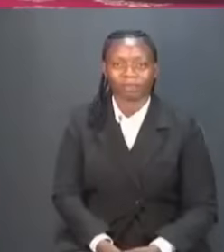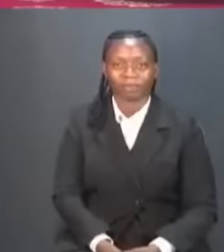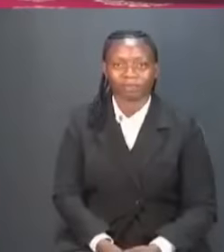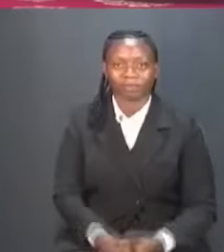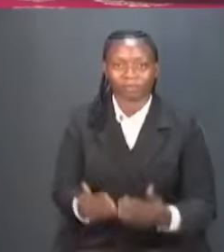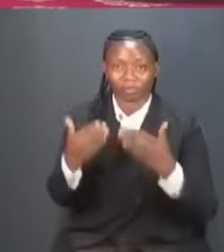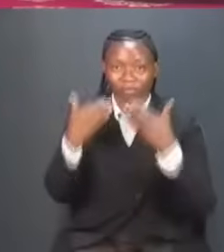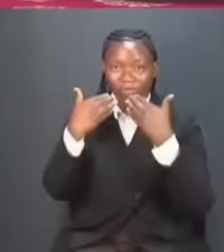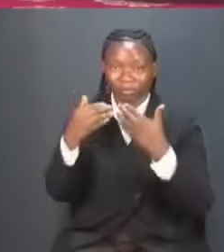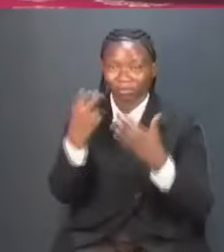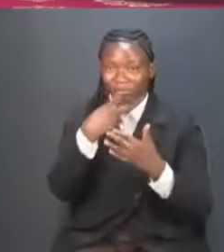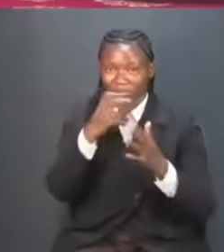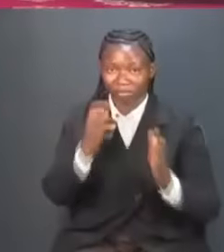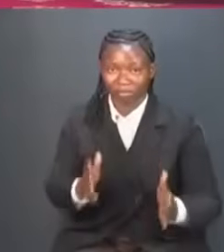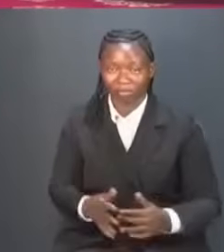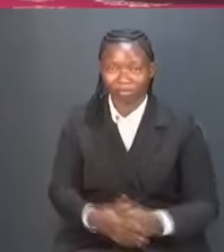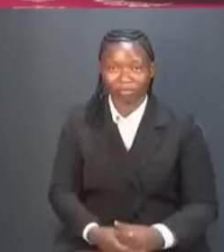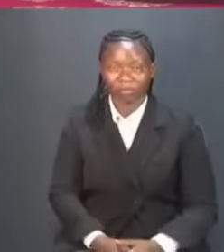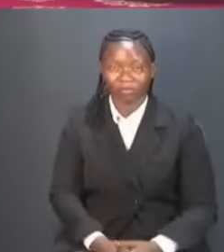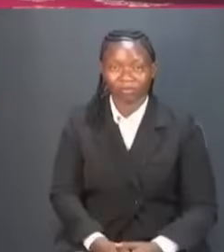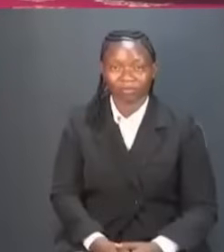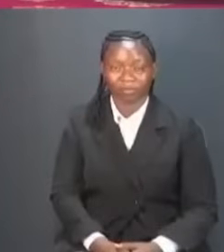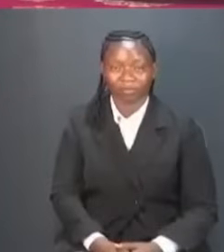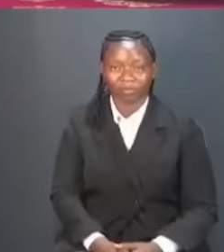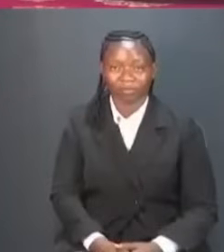Thank you very much, Mr. Speaker.